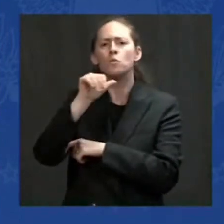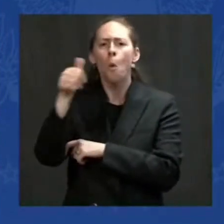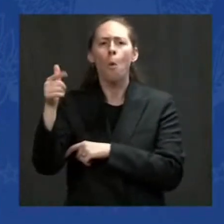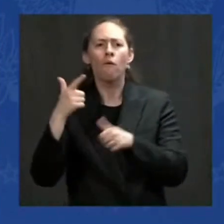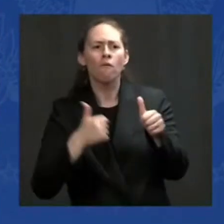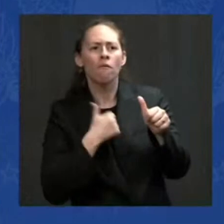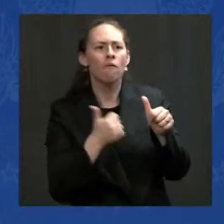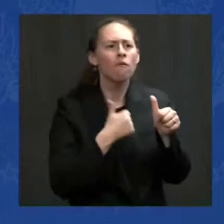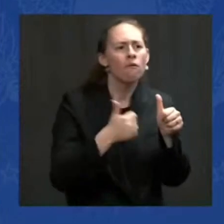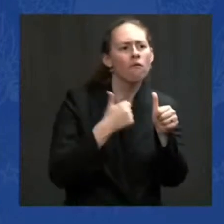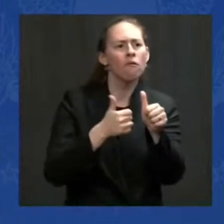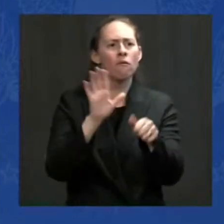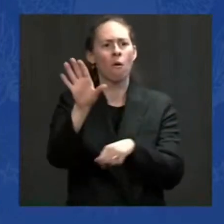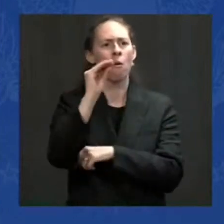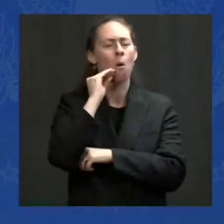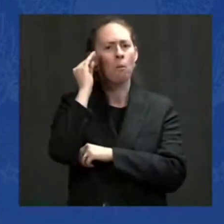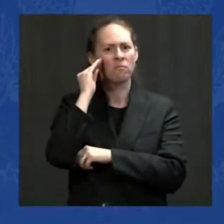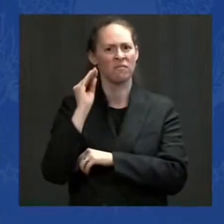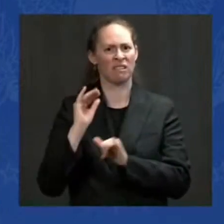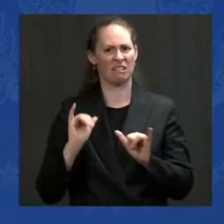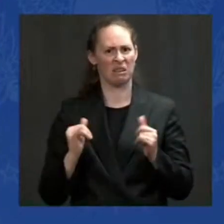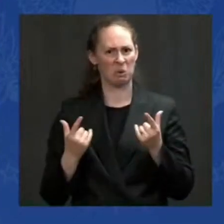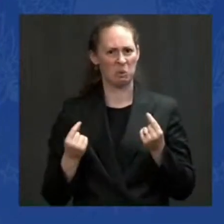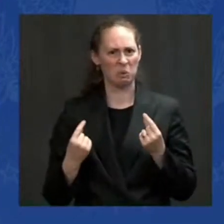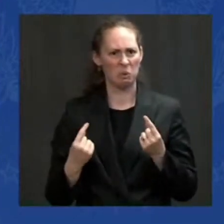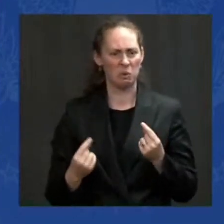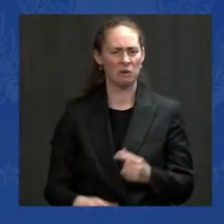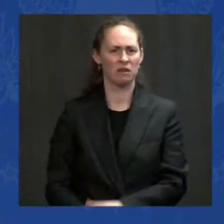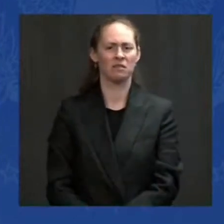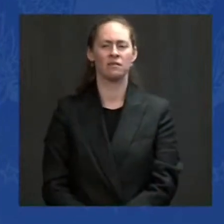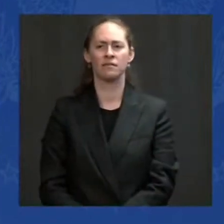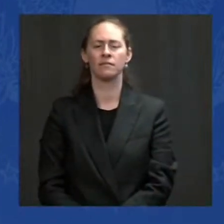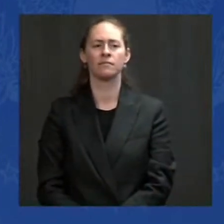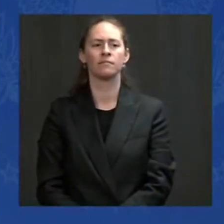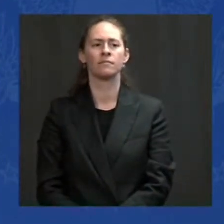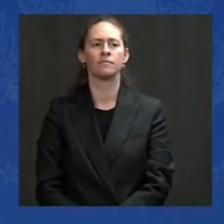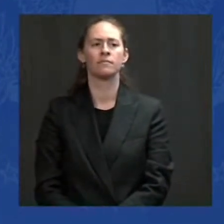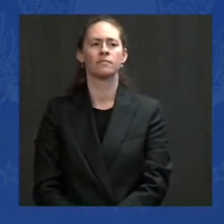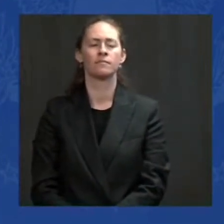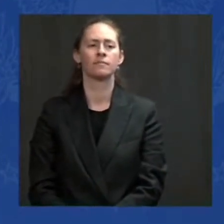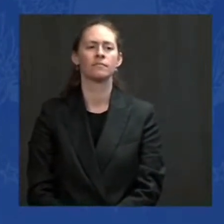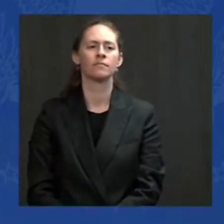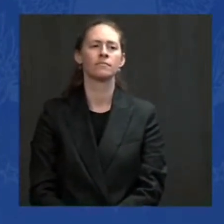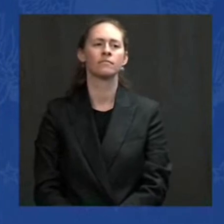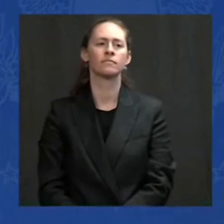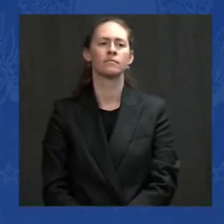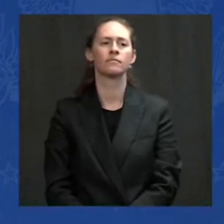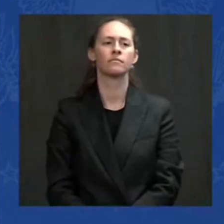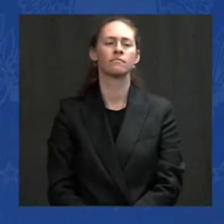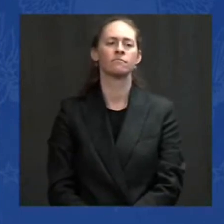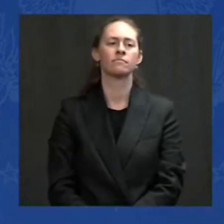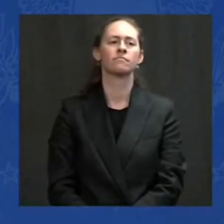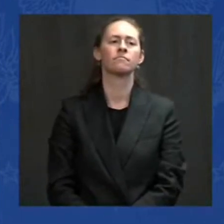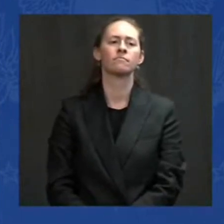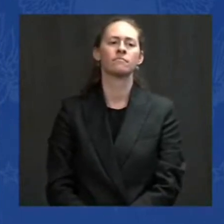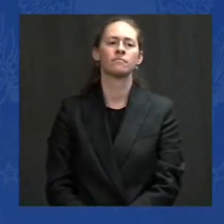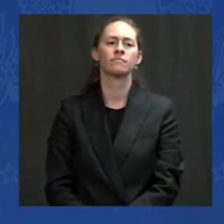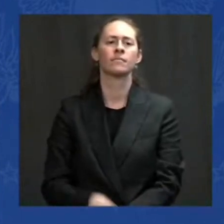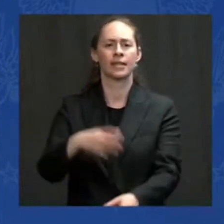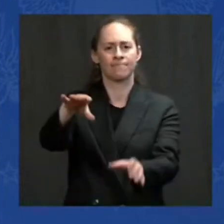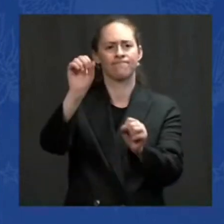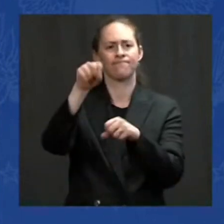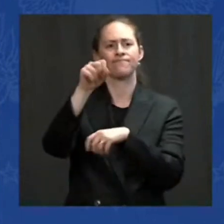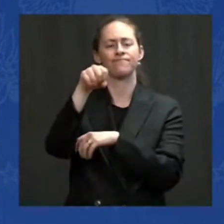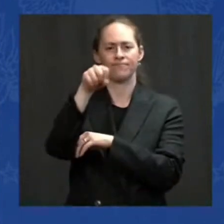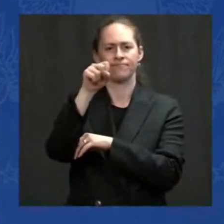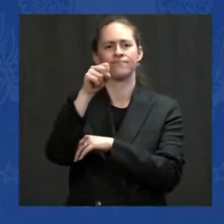Dr. Walensky. Sure. What I can tell you is over time, we get an increasing number of sequences that we continue to sequence and